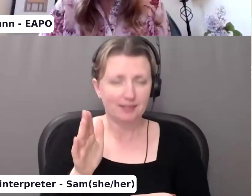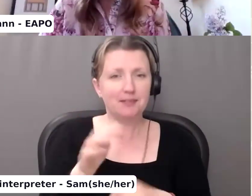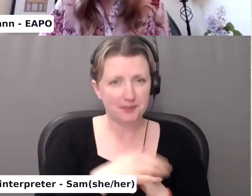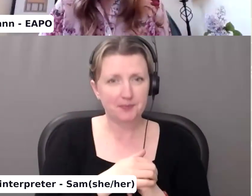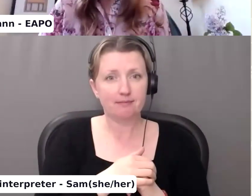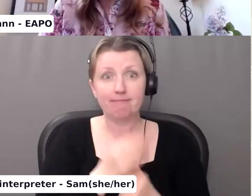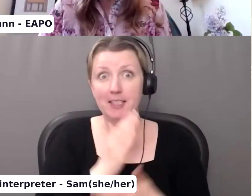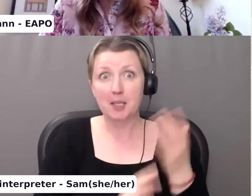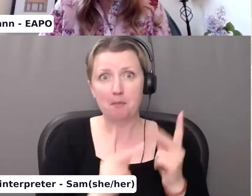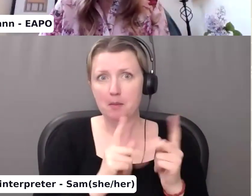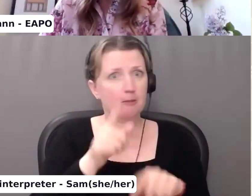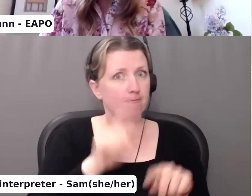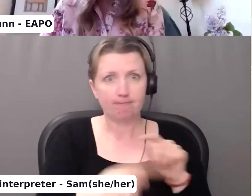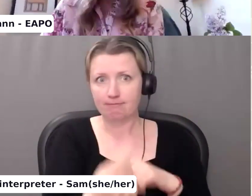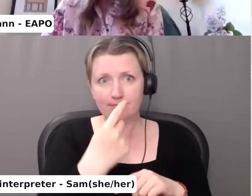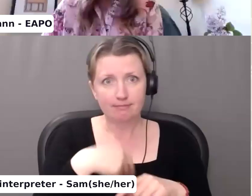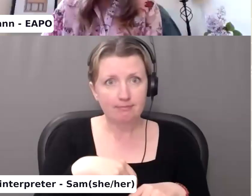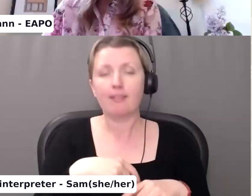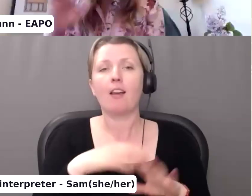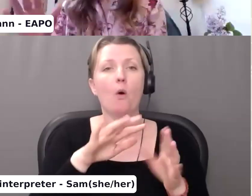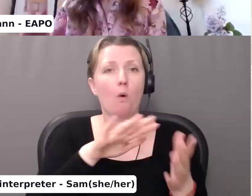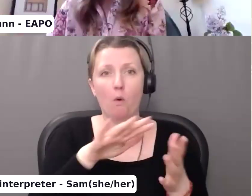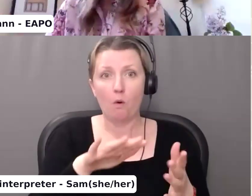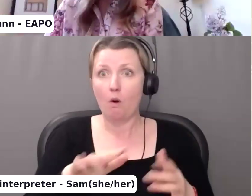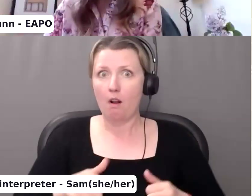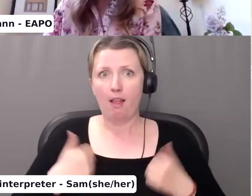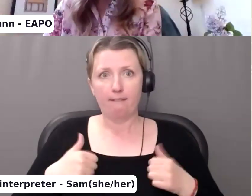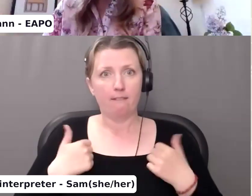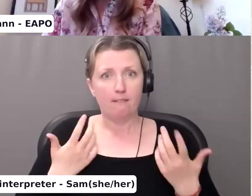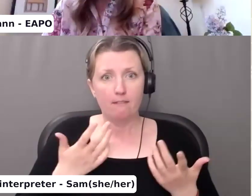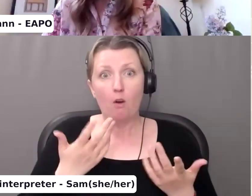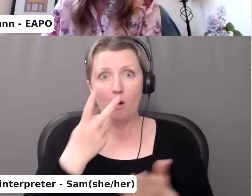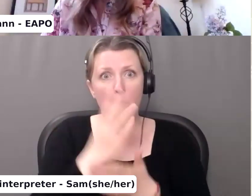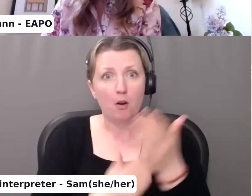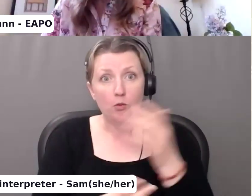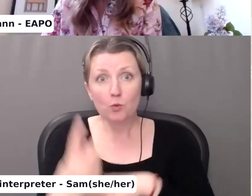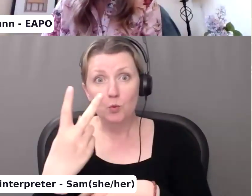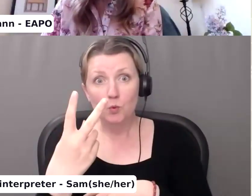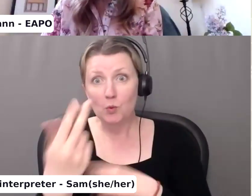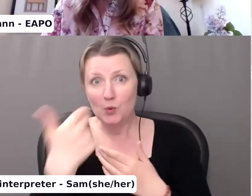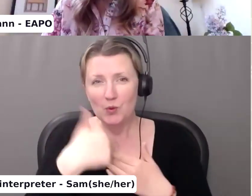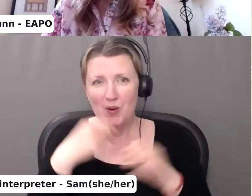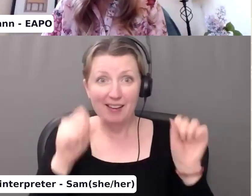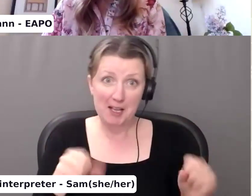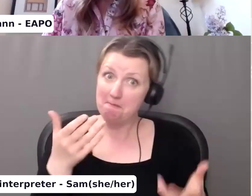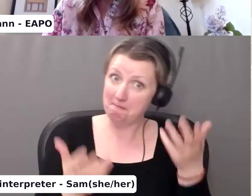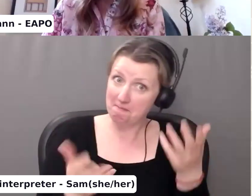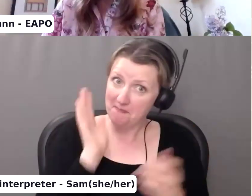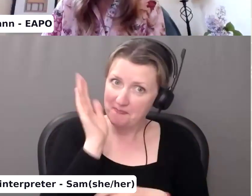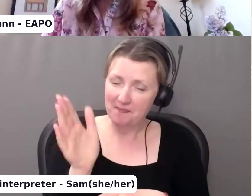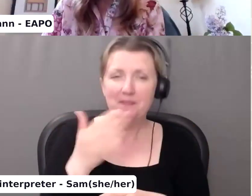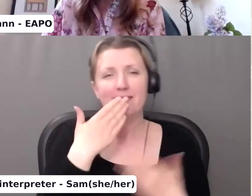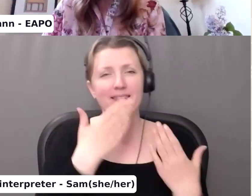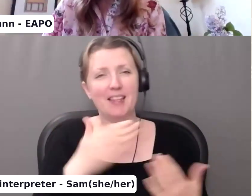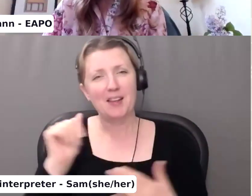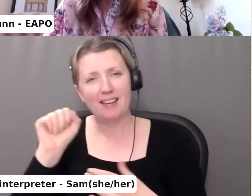people say that want to have another session or another education, so maybe we could do a part 2 in the future. So thank you both. Thank you for our ASL